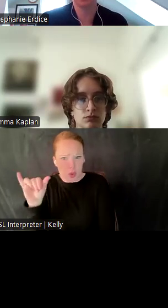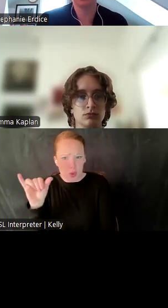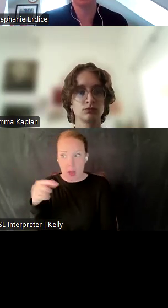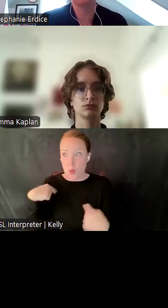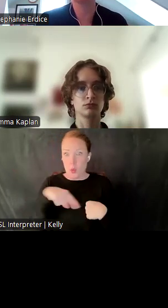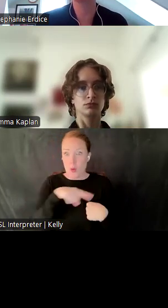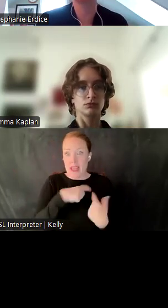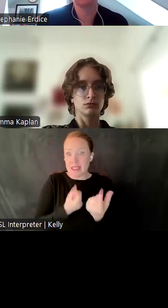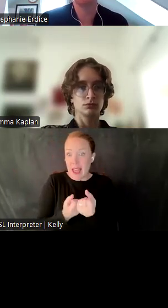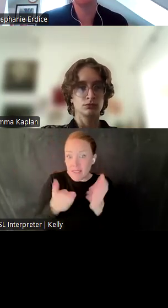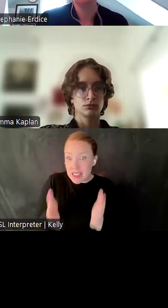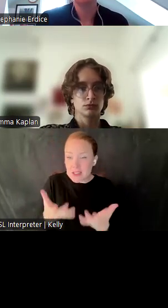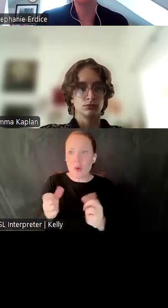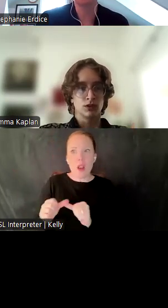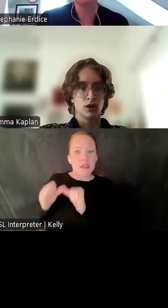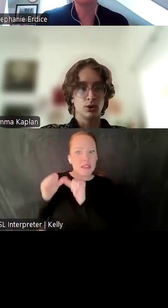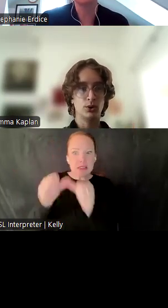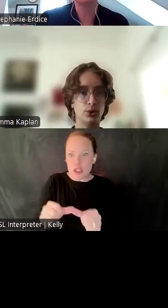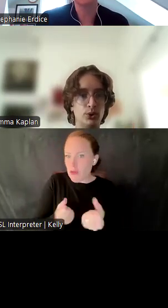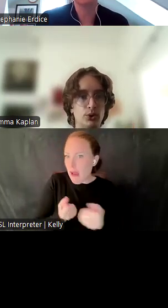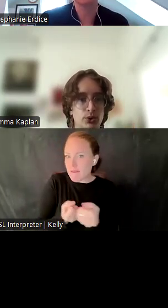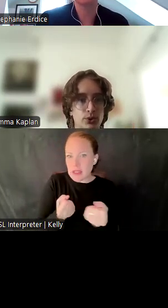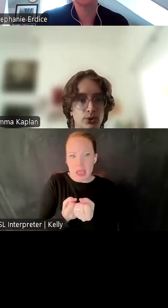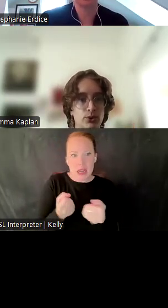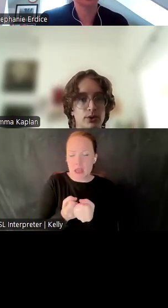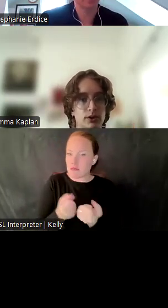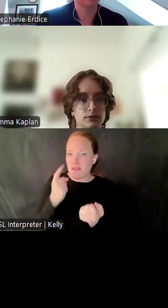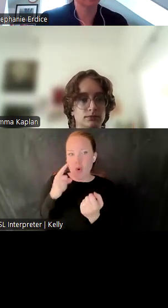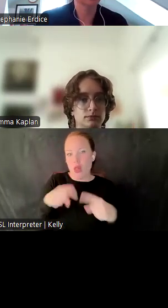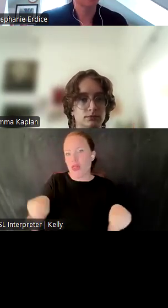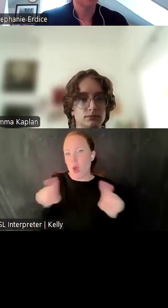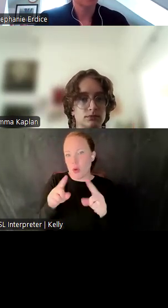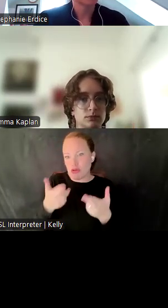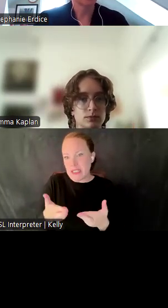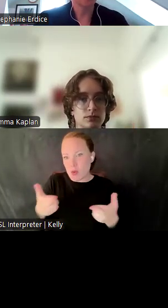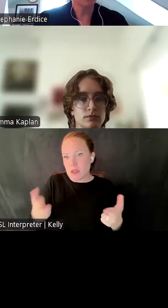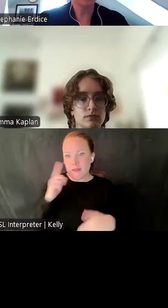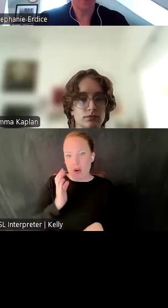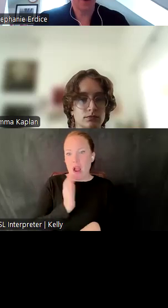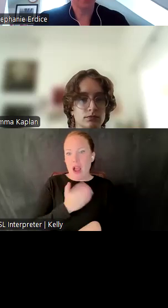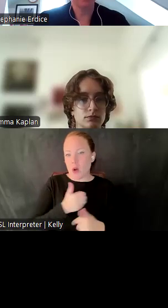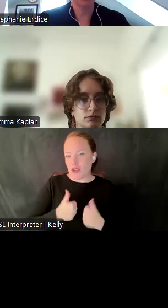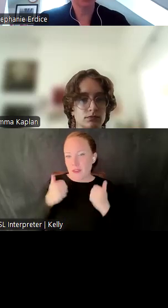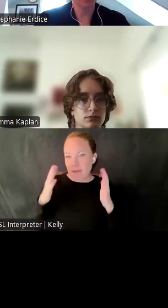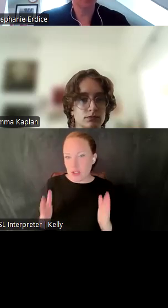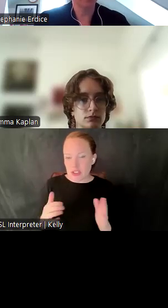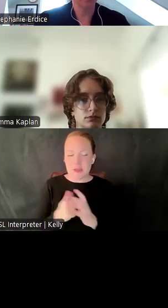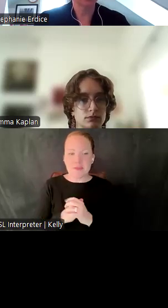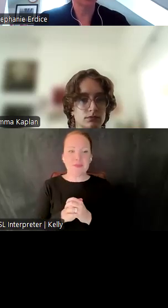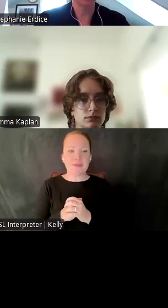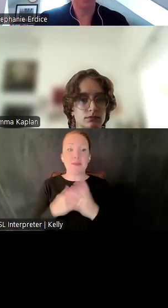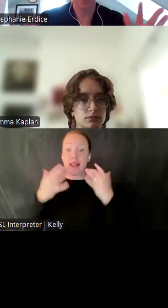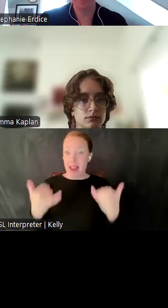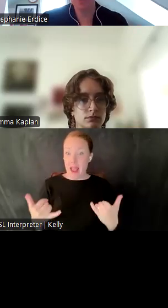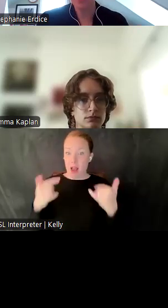keep advocating at that system level for these assets for our survivors. So with that, I'm going to turn it